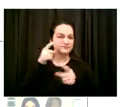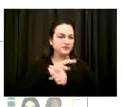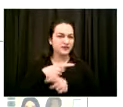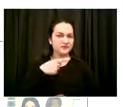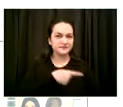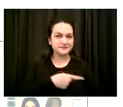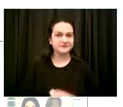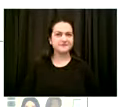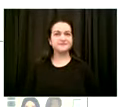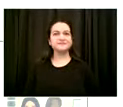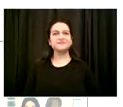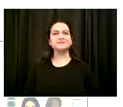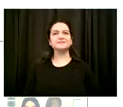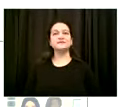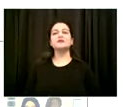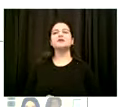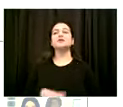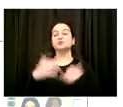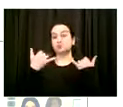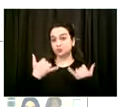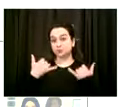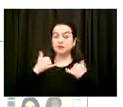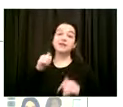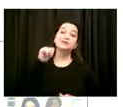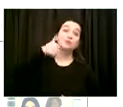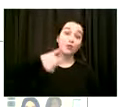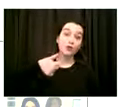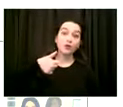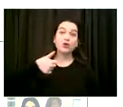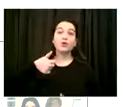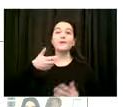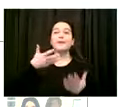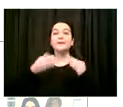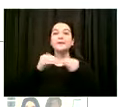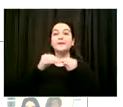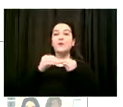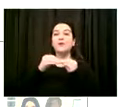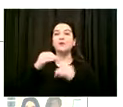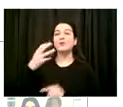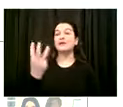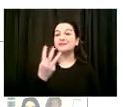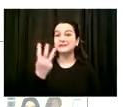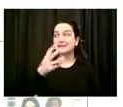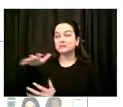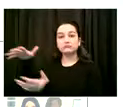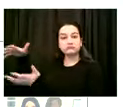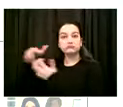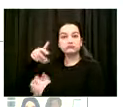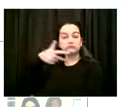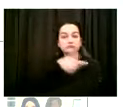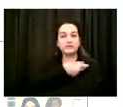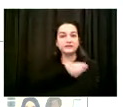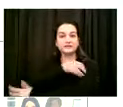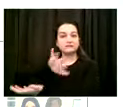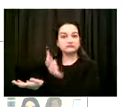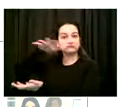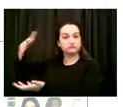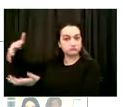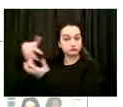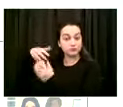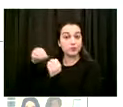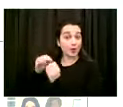some on Wednesday as well. And then we also expect the deliveries that were originally slated to arrive for this week